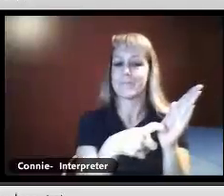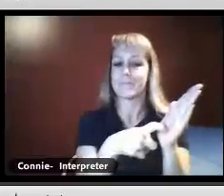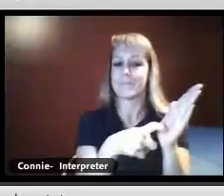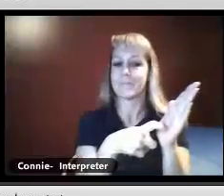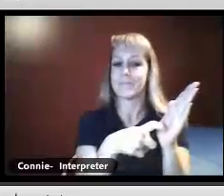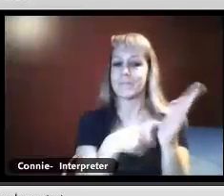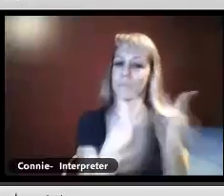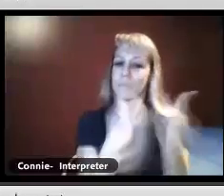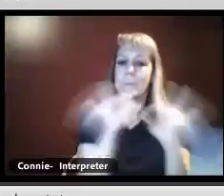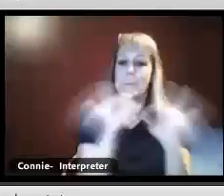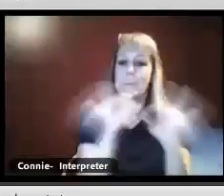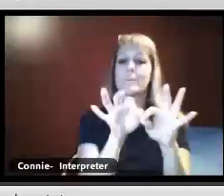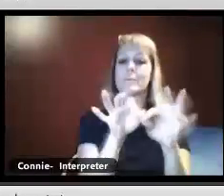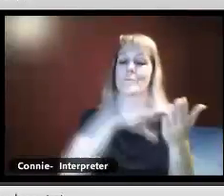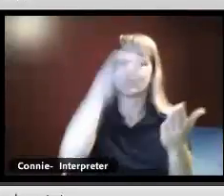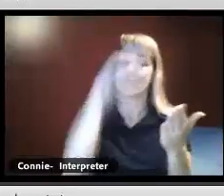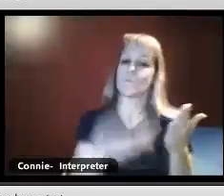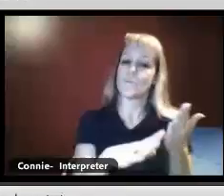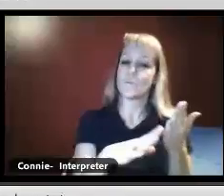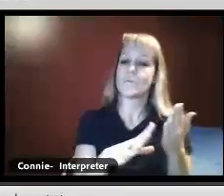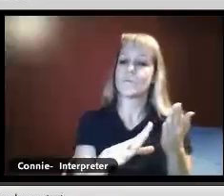essential both for students' own